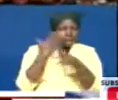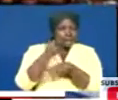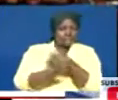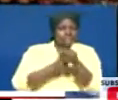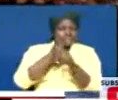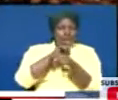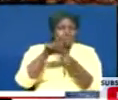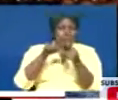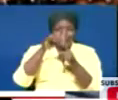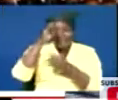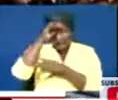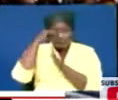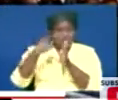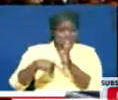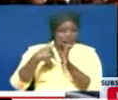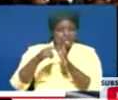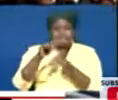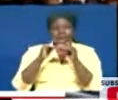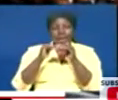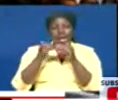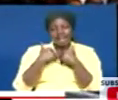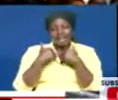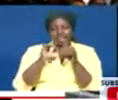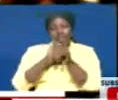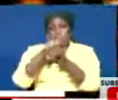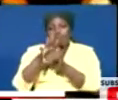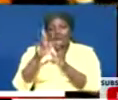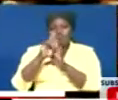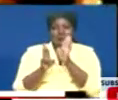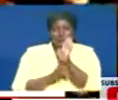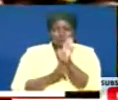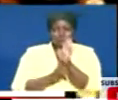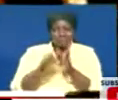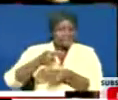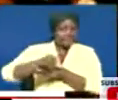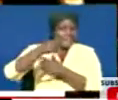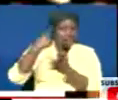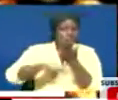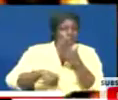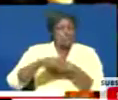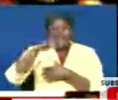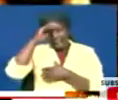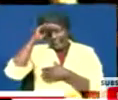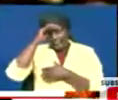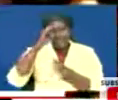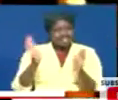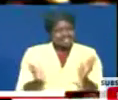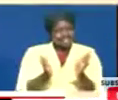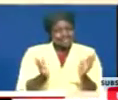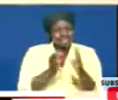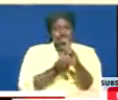the alcohol industry was under COVID-19 restrictions. The high prices of alcohol have encouraged the growth